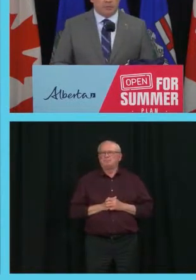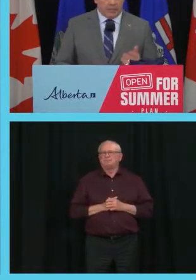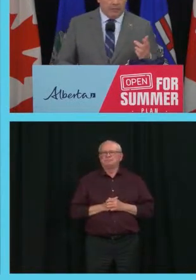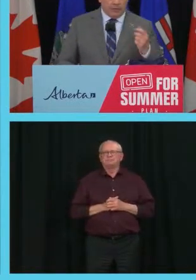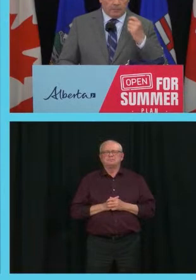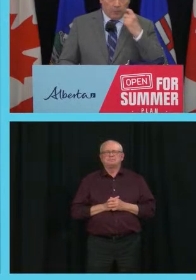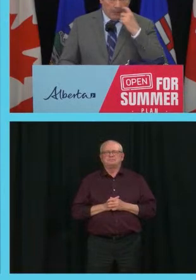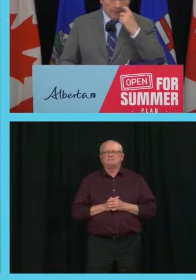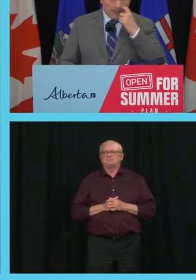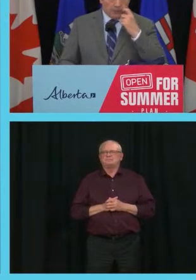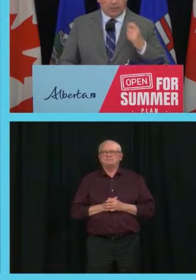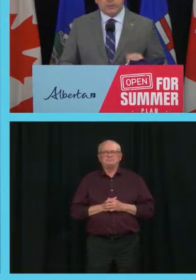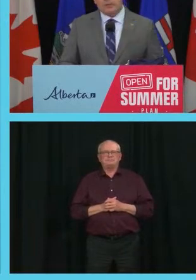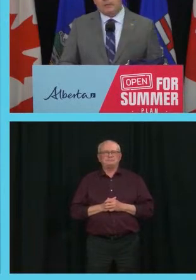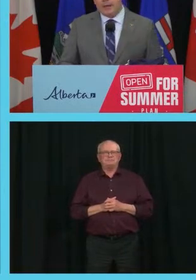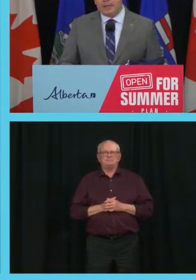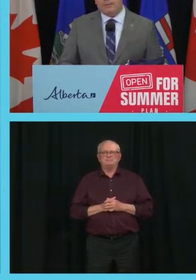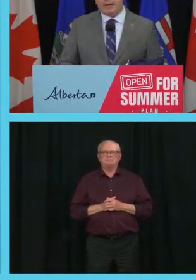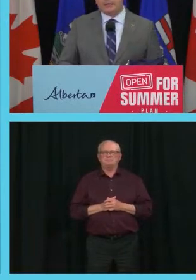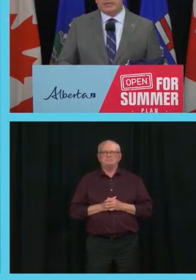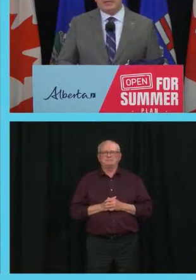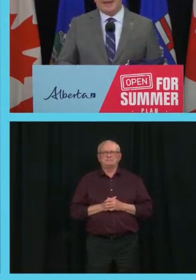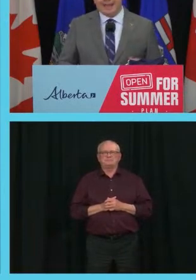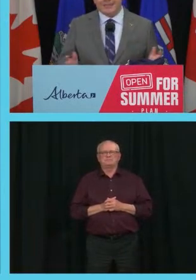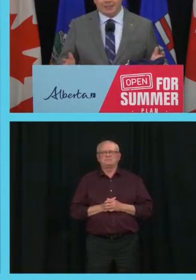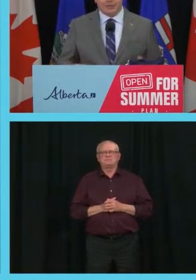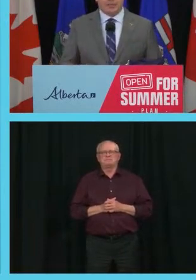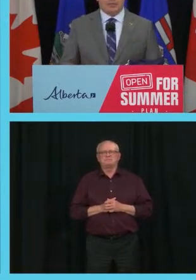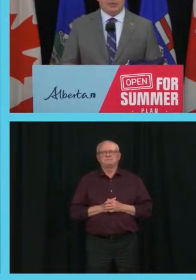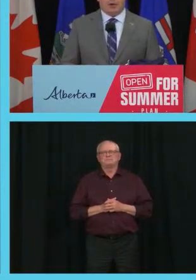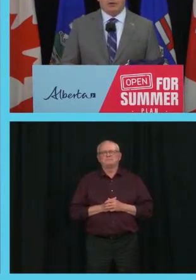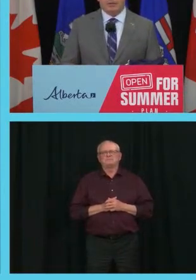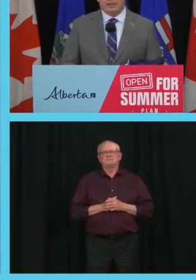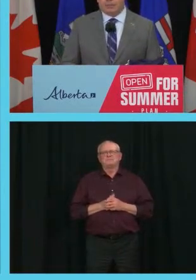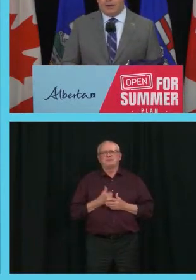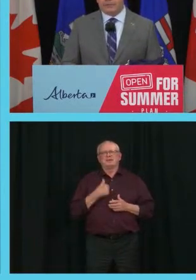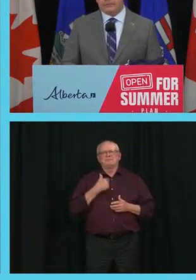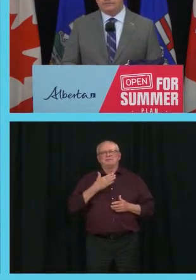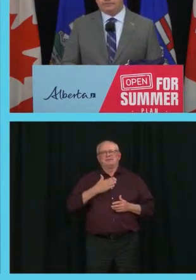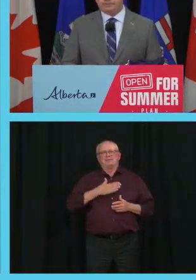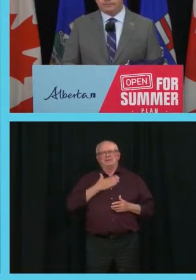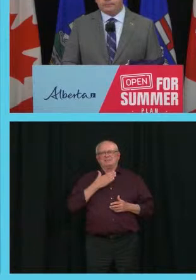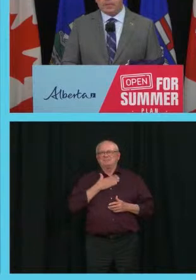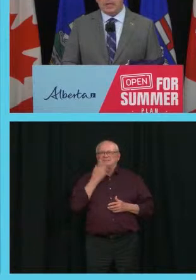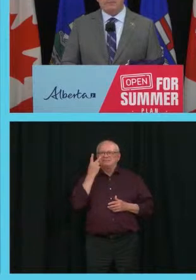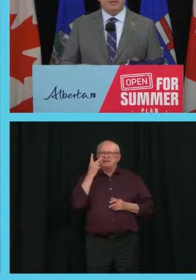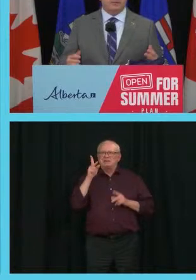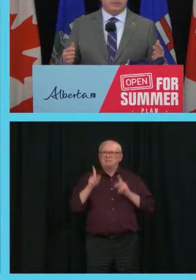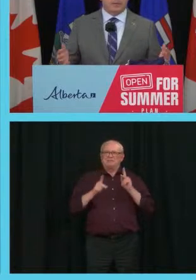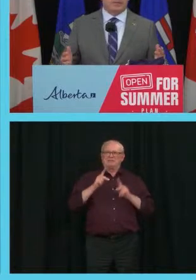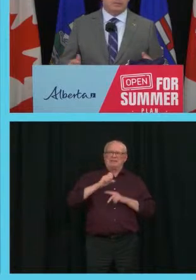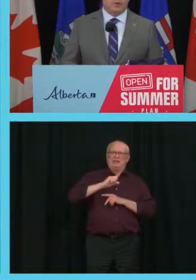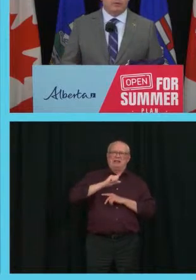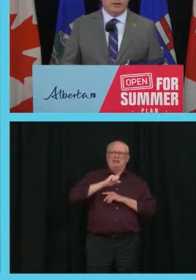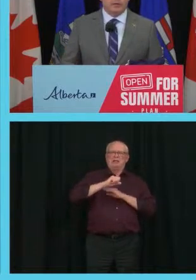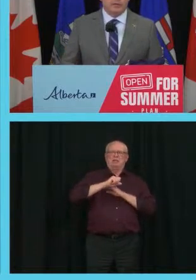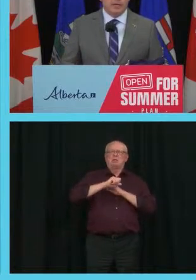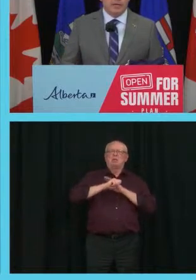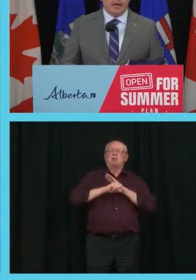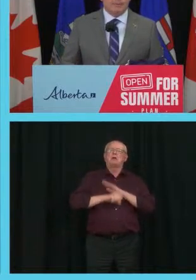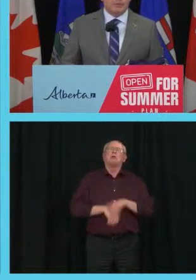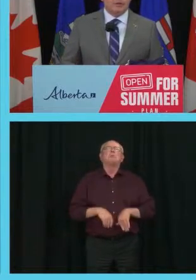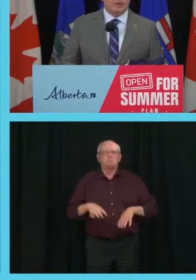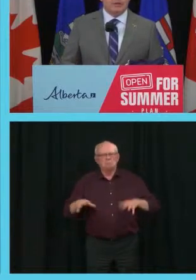made significant progress addressing and combating vaccine hesitancy, as they call it, in the province. But despite this